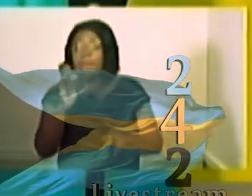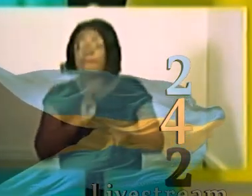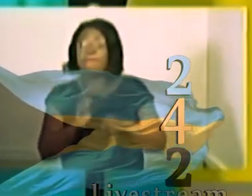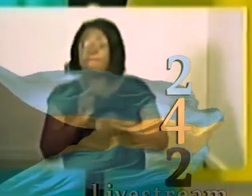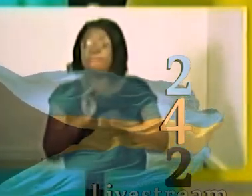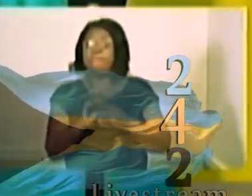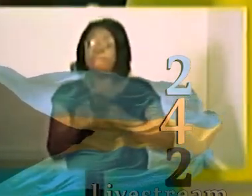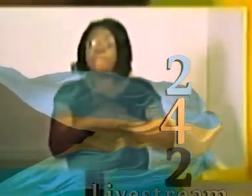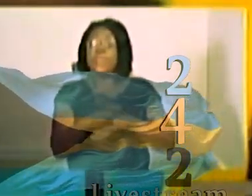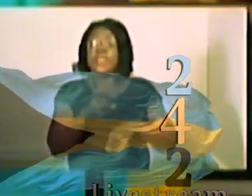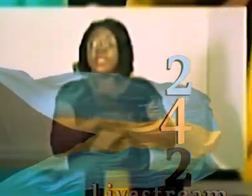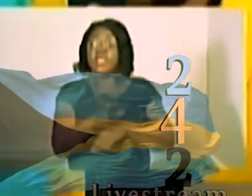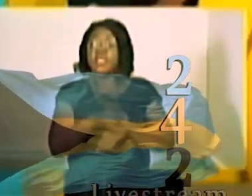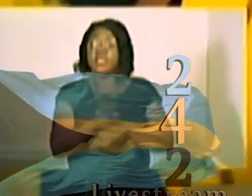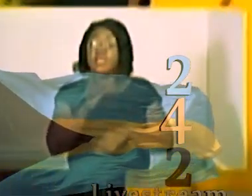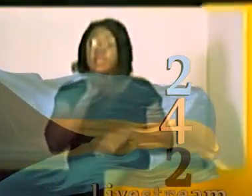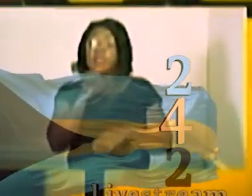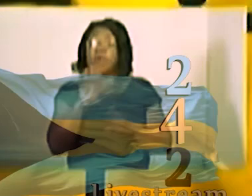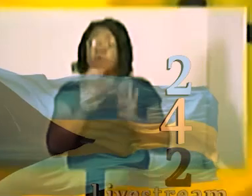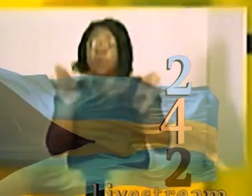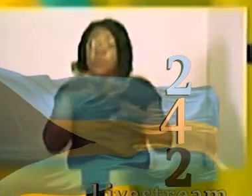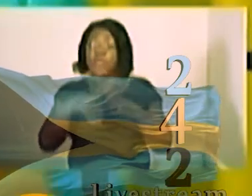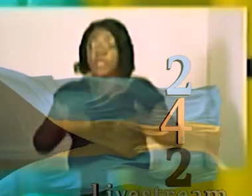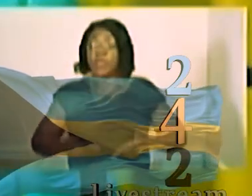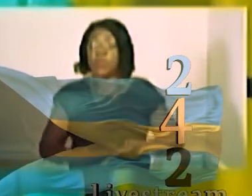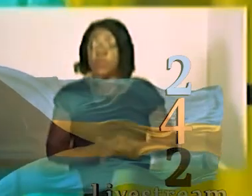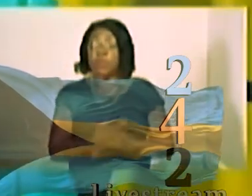He's the exercise guru. Sure.